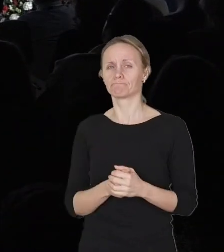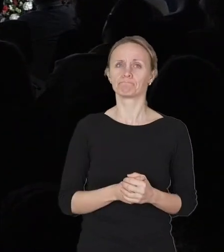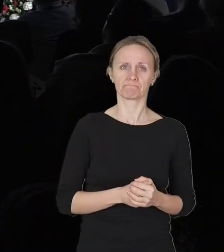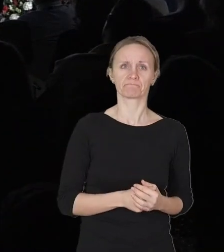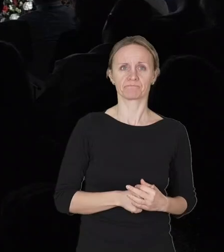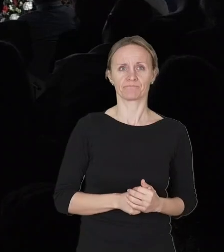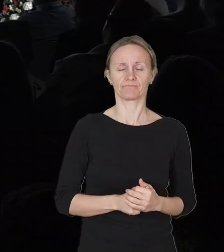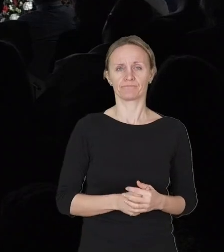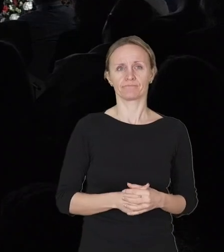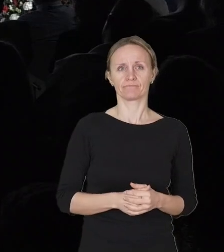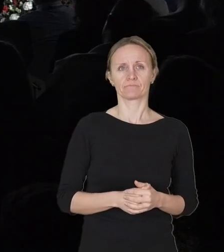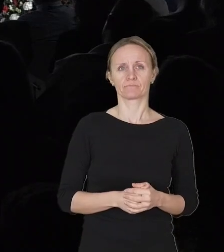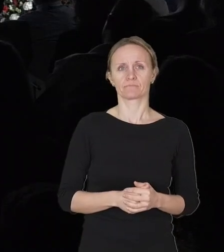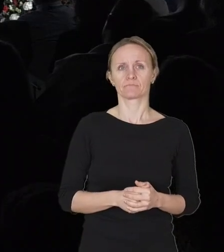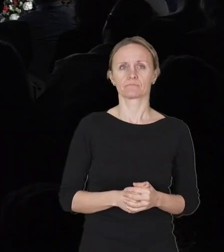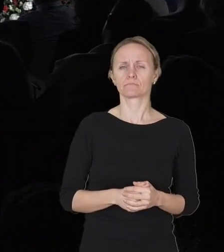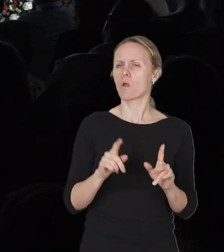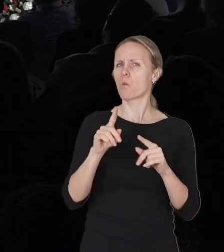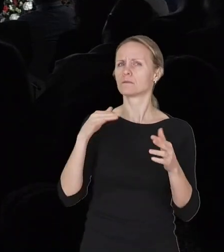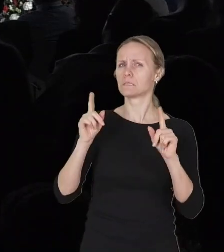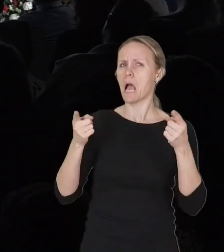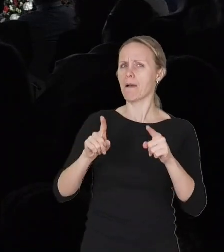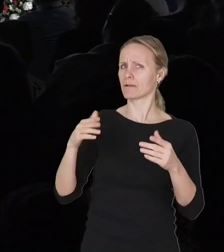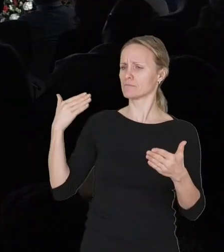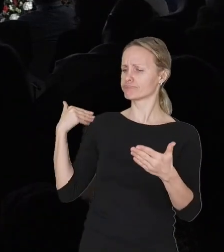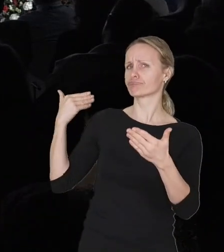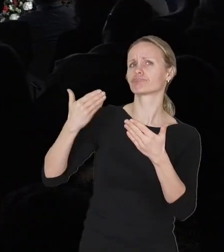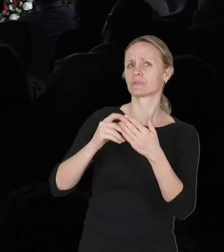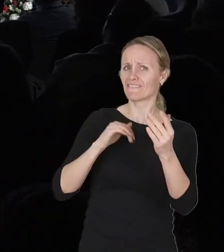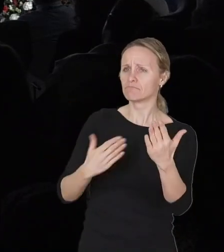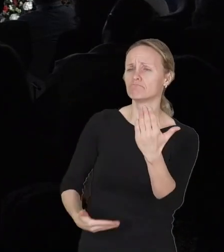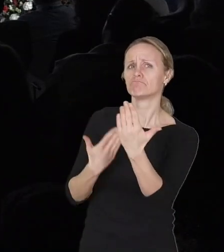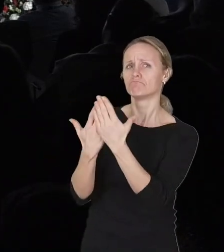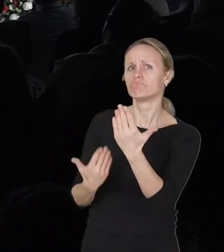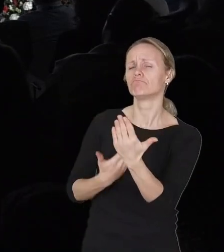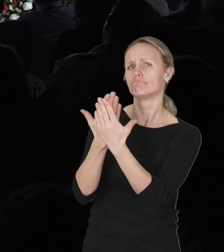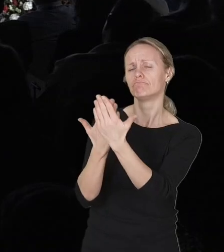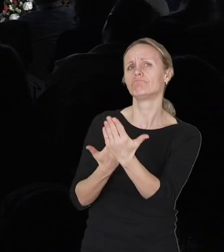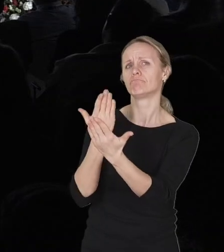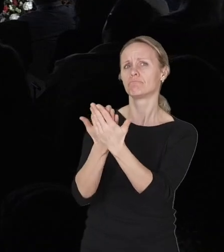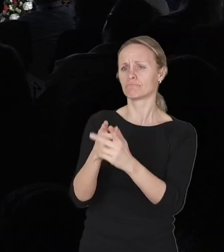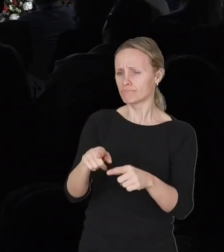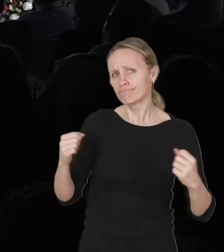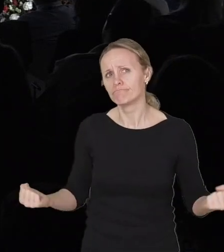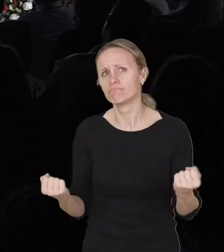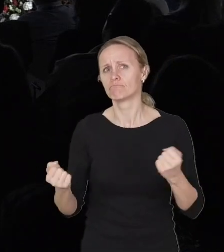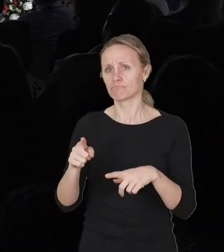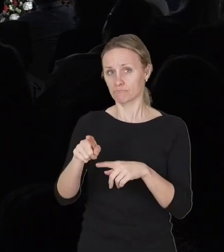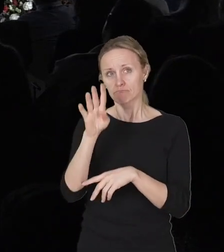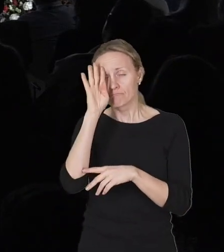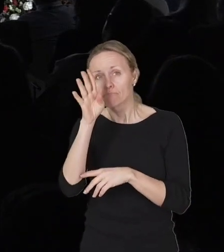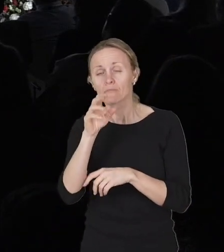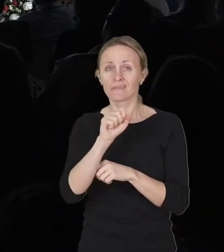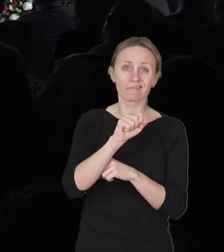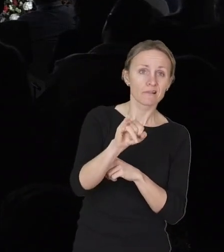smart specialization strategies a little bit more practical. And there we took some lessons out of the